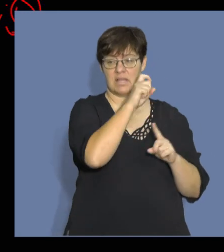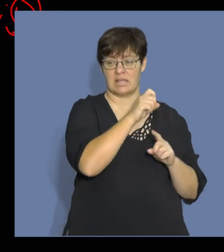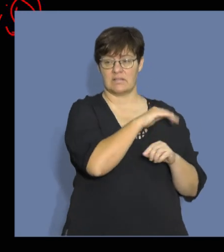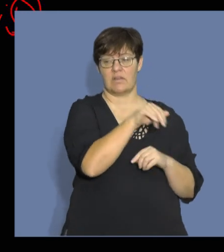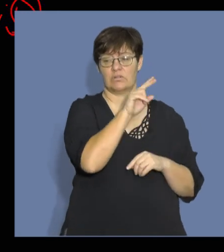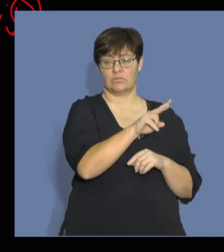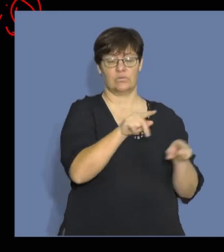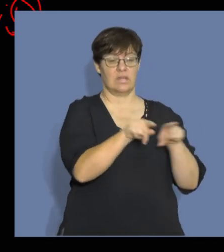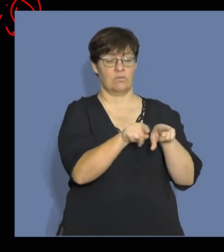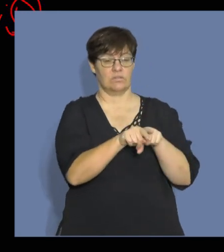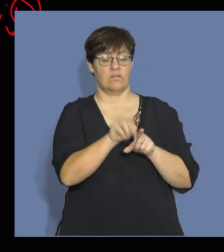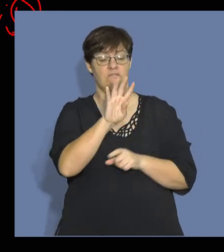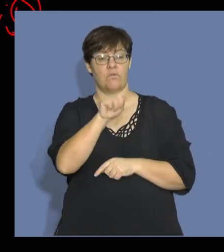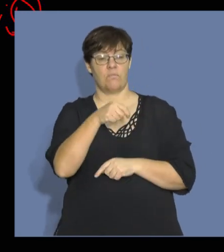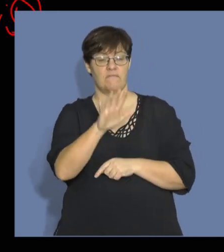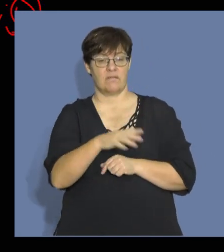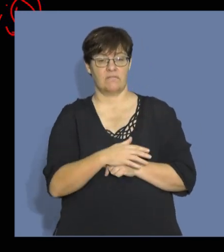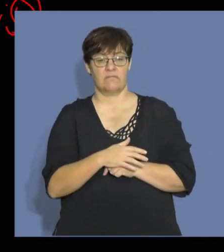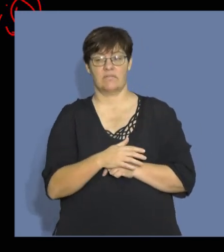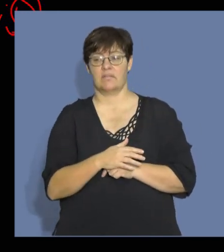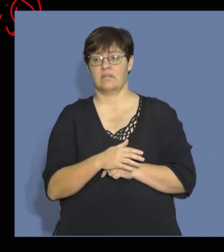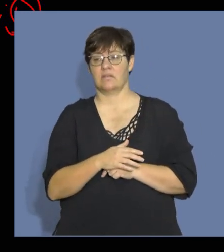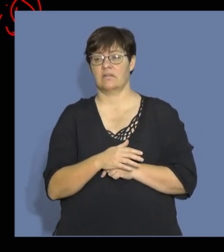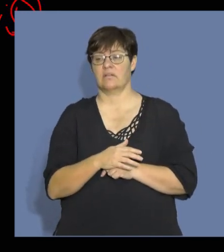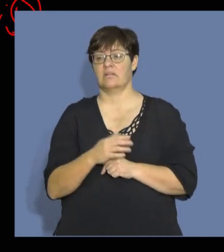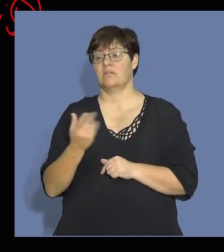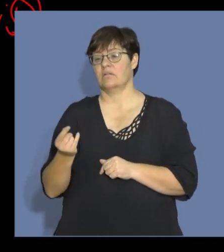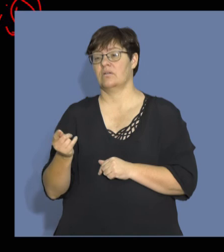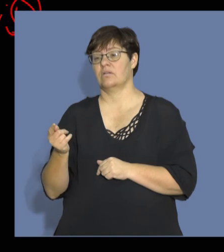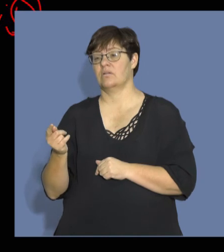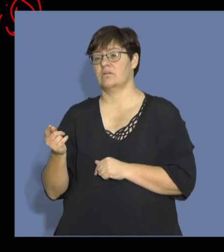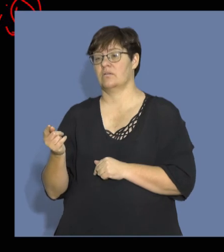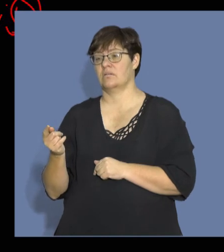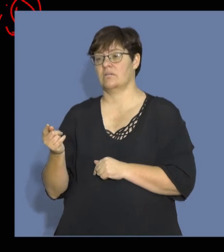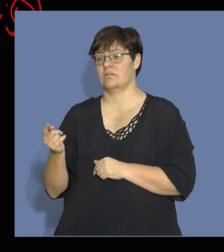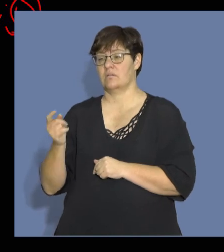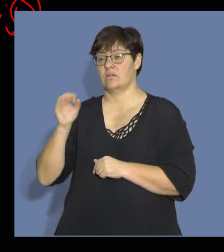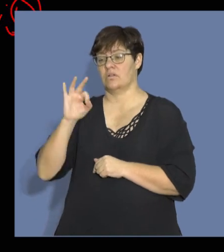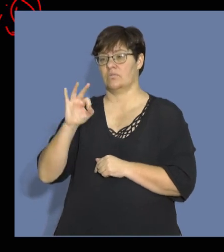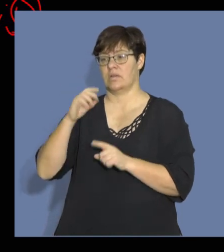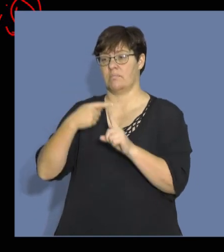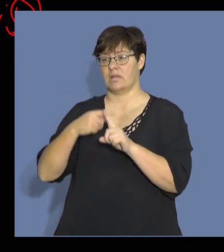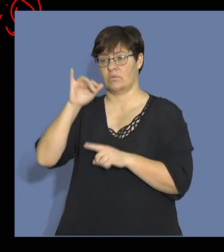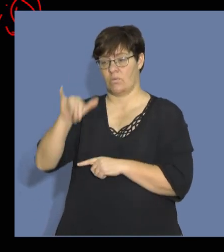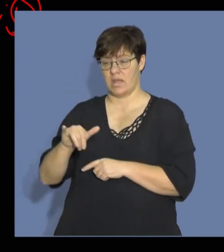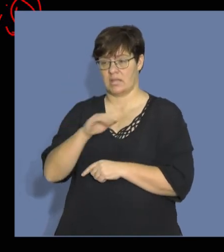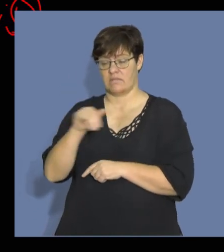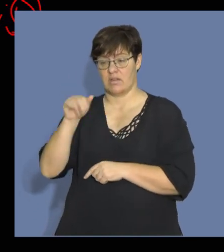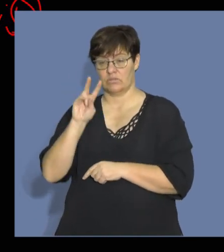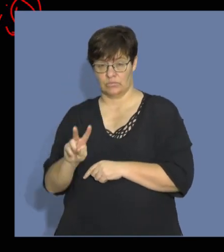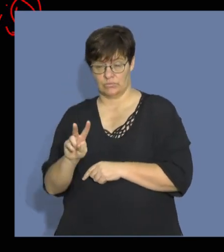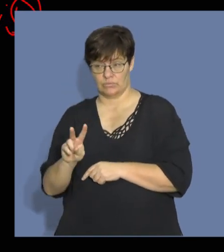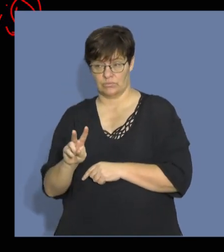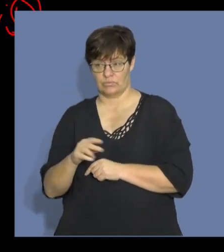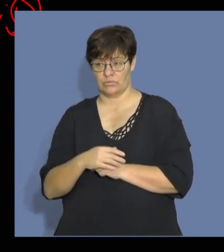5 plus x divided by 2 is 4,5. And then I'm going to go this y value, 3 plus